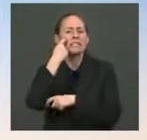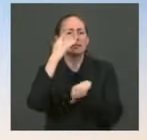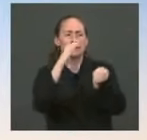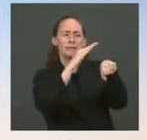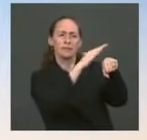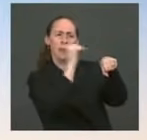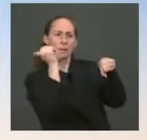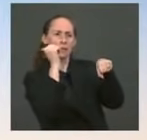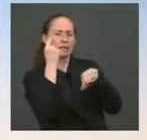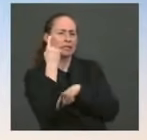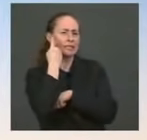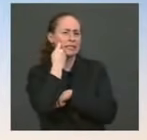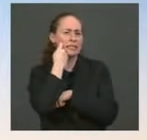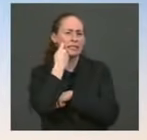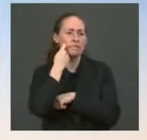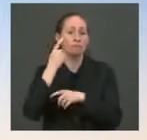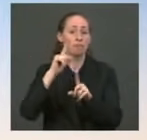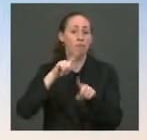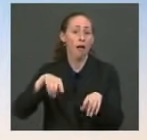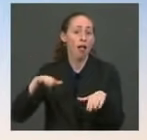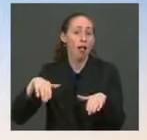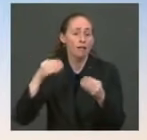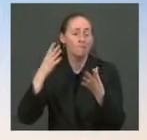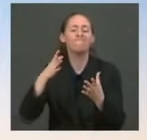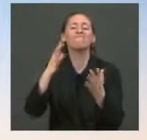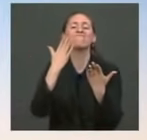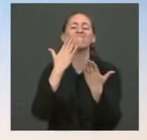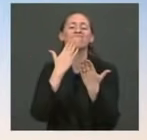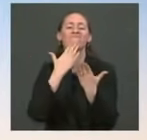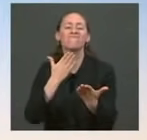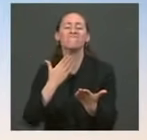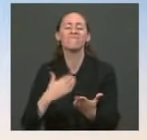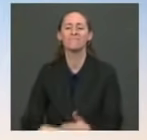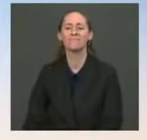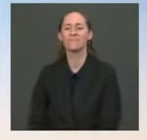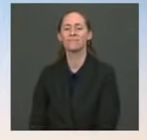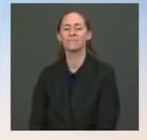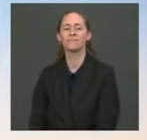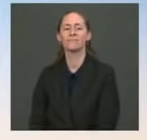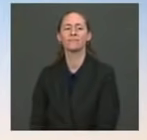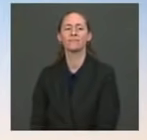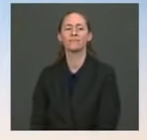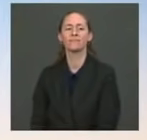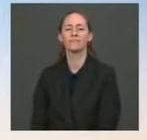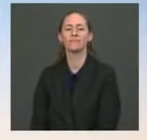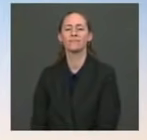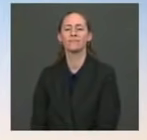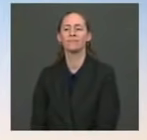haven't seen their response quite yet. Thanks so much, everyone. Have a great weekend. Thanks.